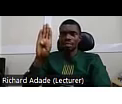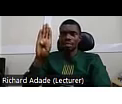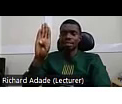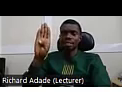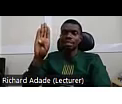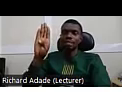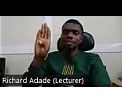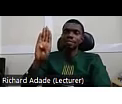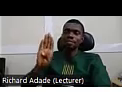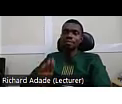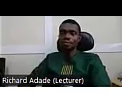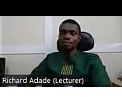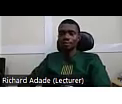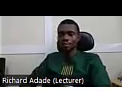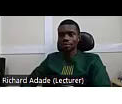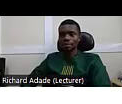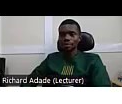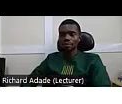C.